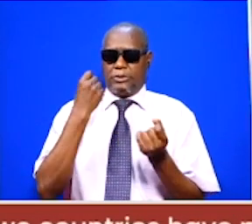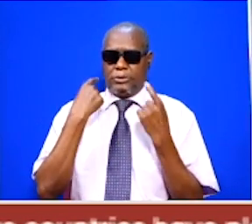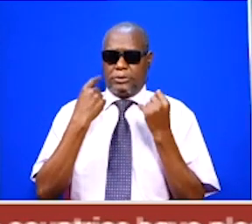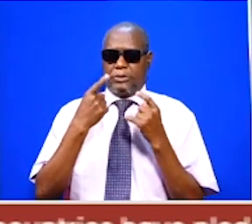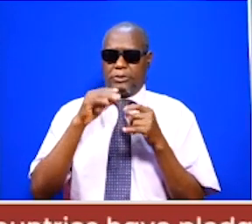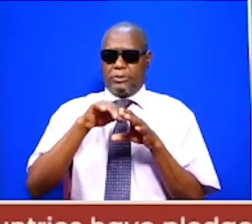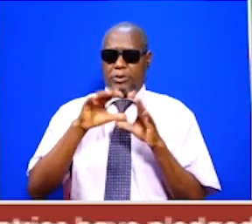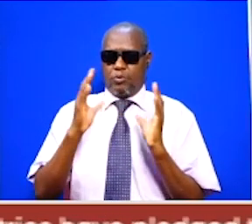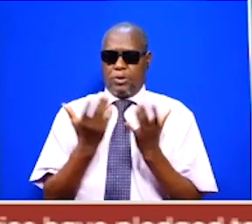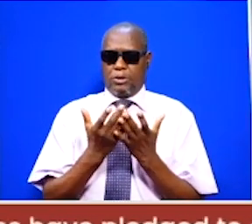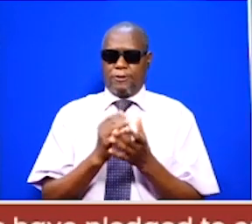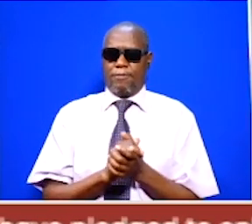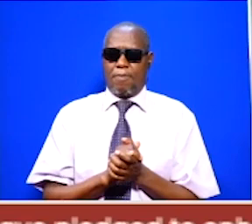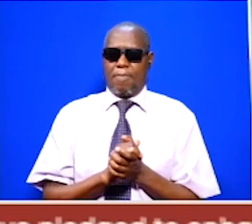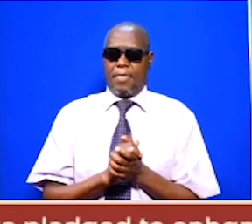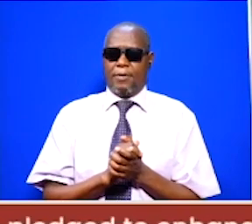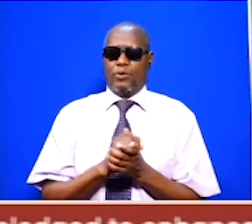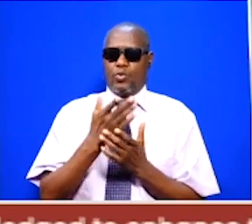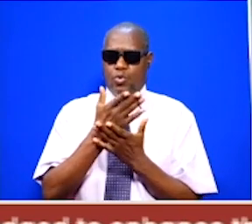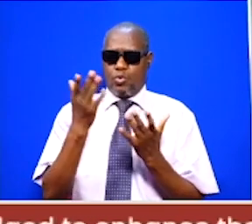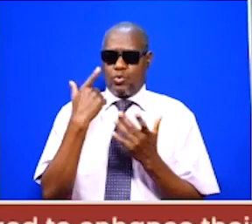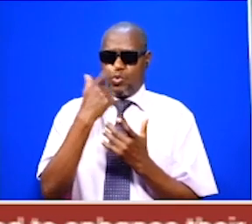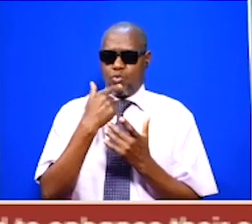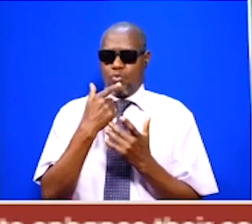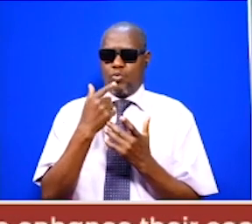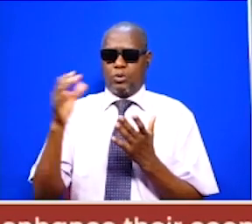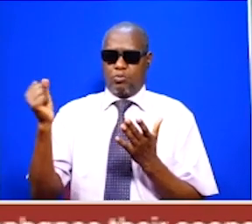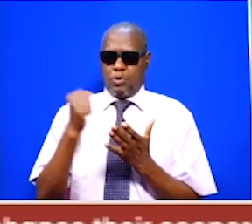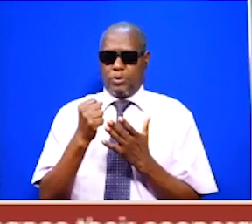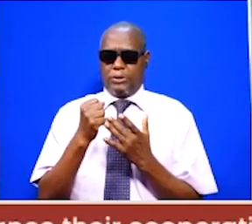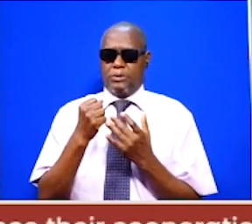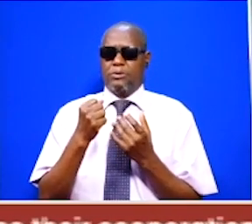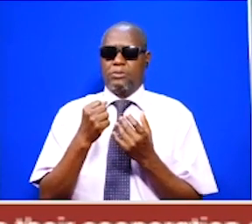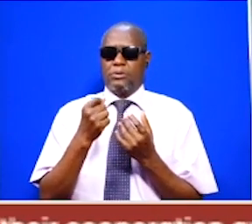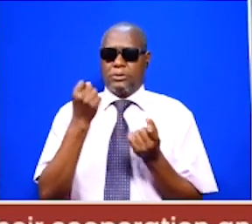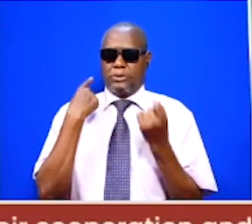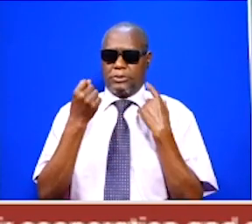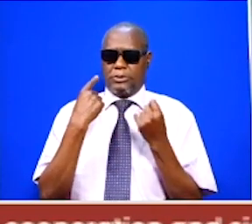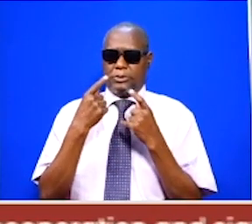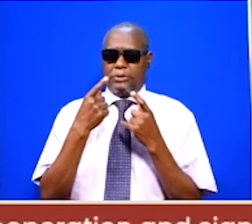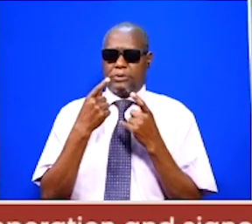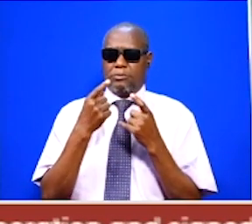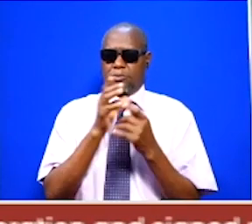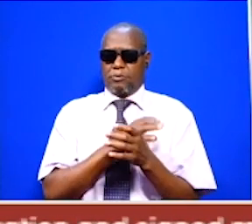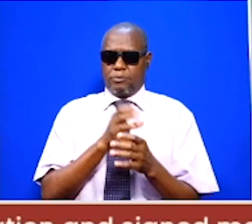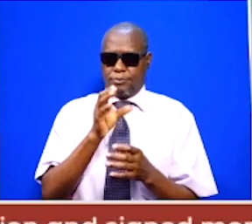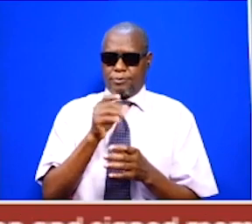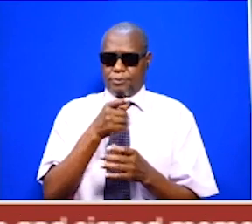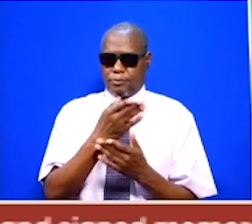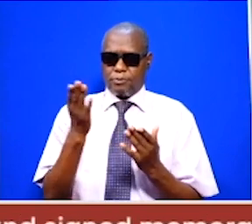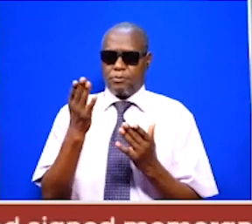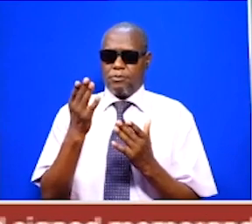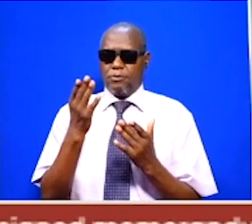youth, especially those employed in the tea industry, in order to equip them with skills and knowledge on optimal tea